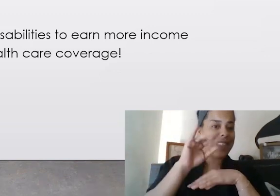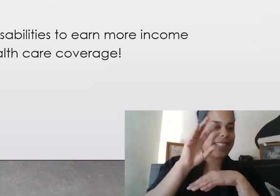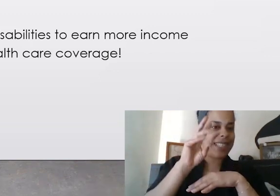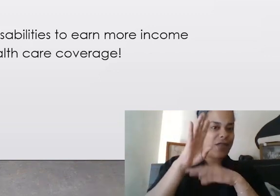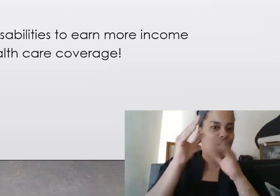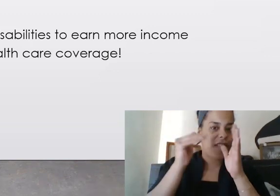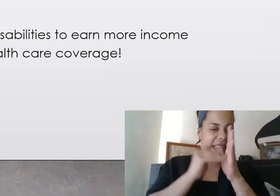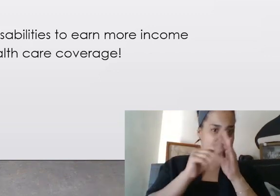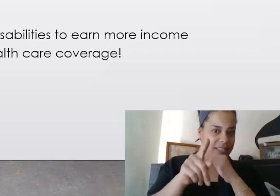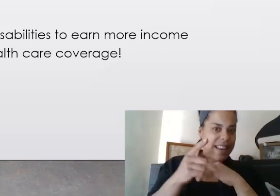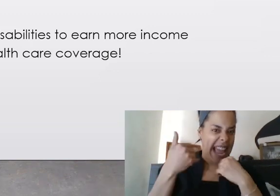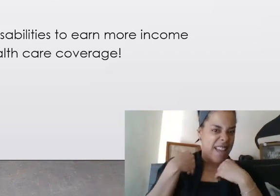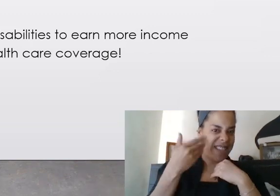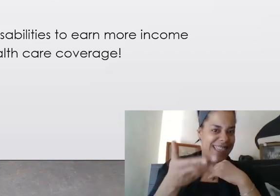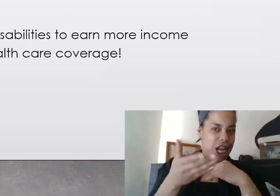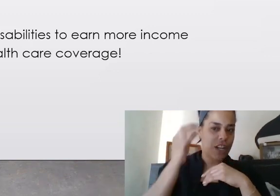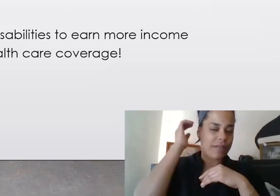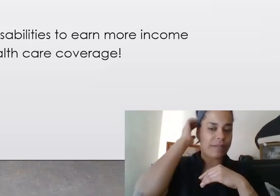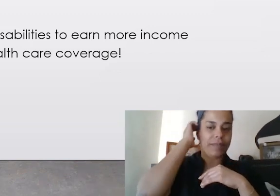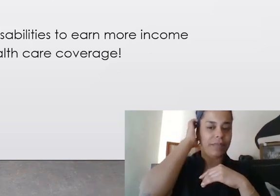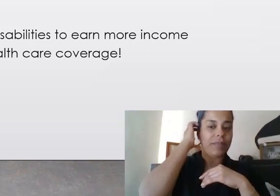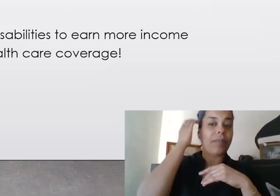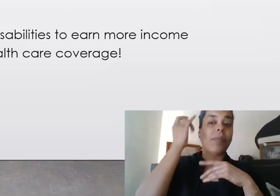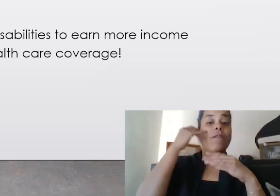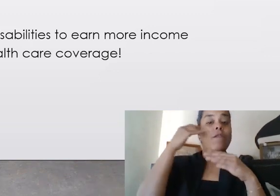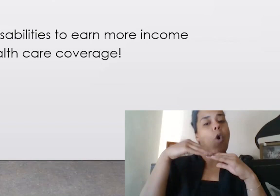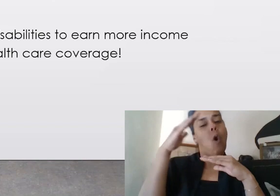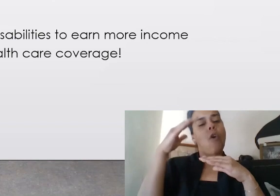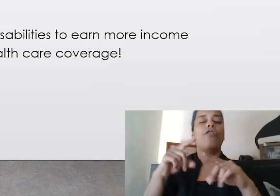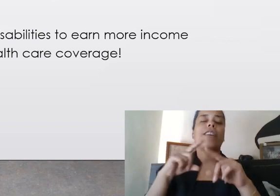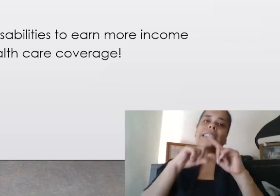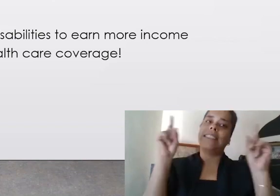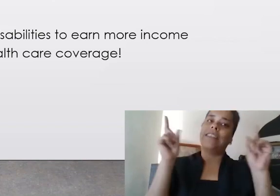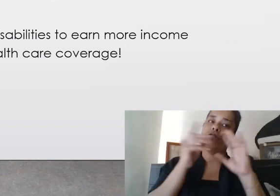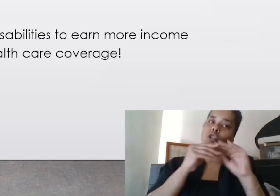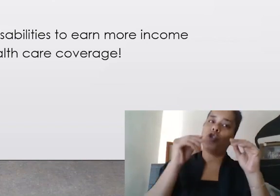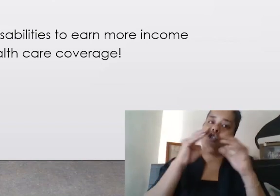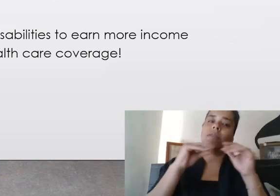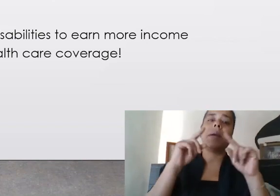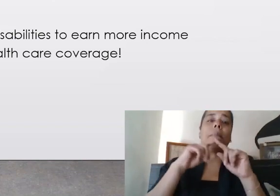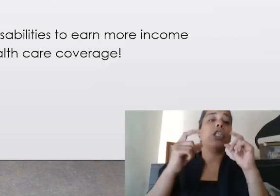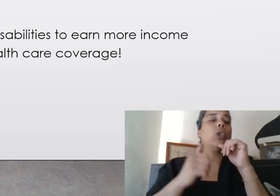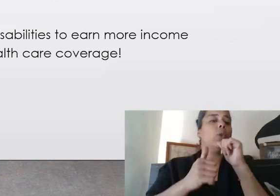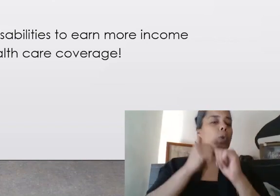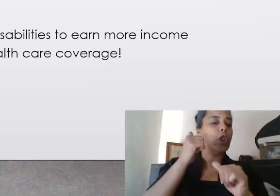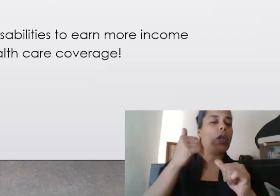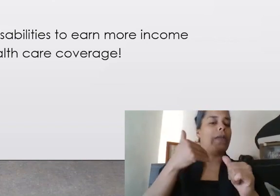PowerPoint, if you go over that, then that's a different story. But usually there's a specific